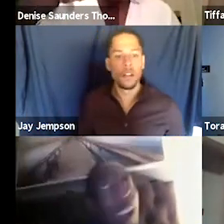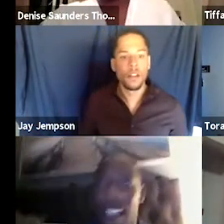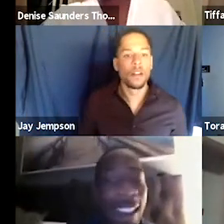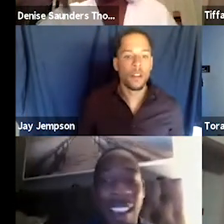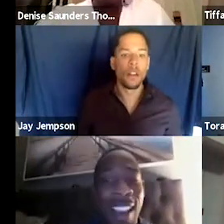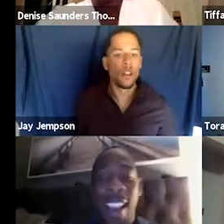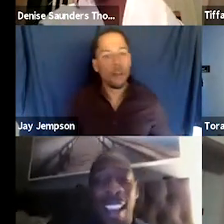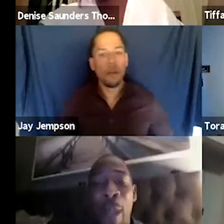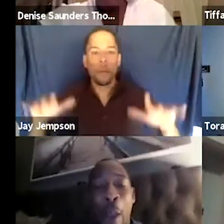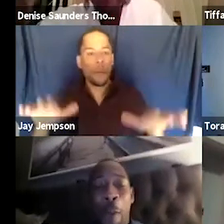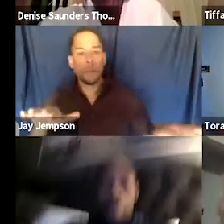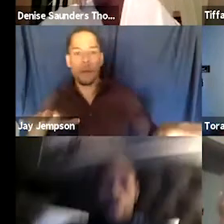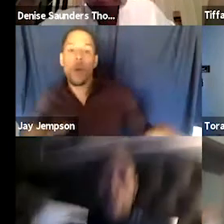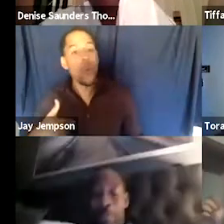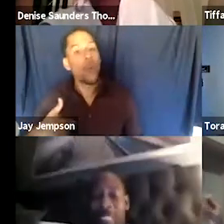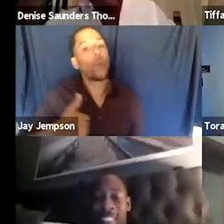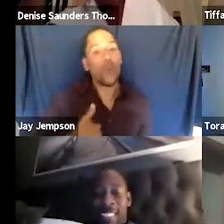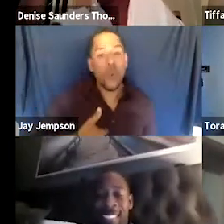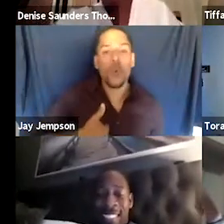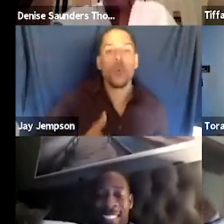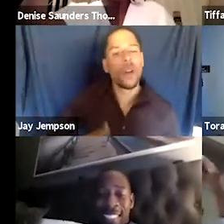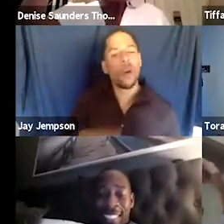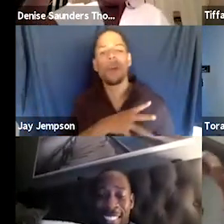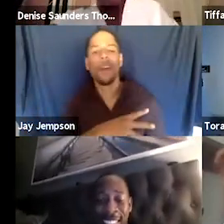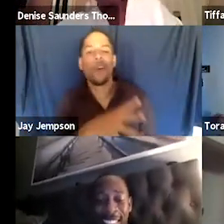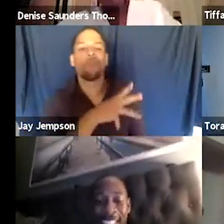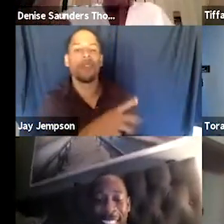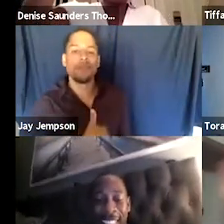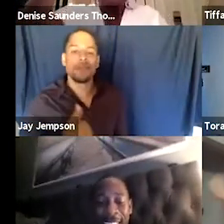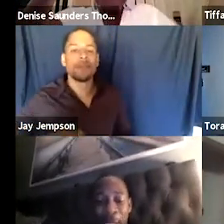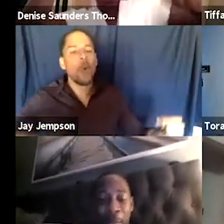Got us, then we gon' be alright.